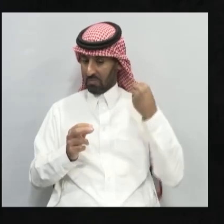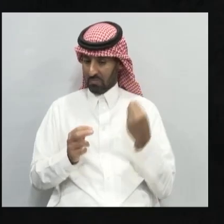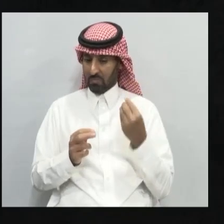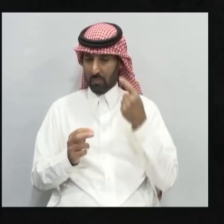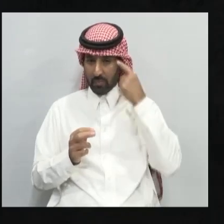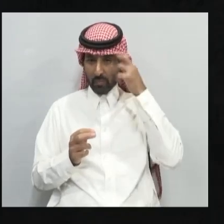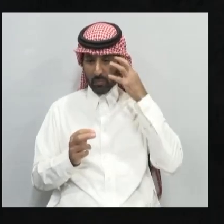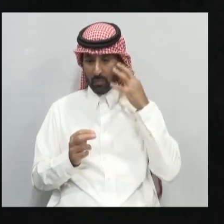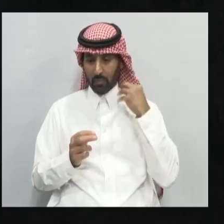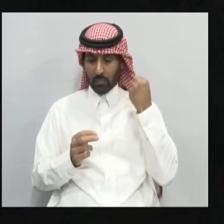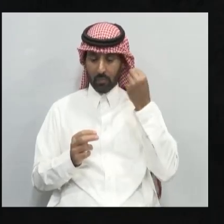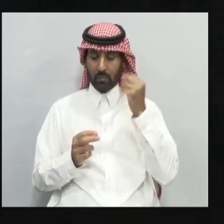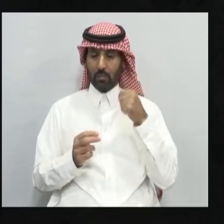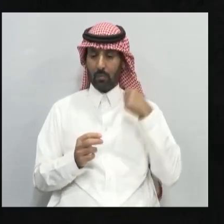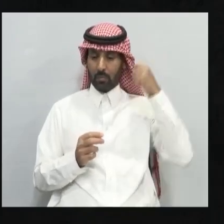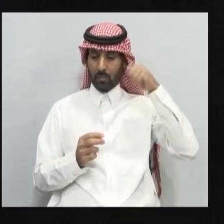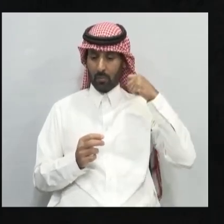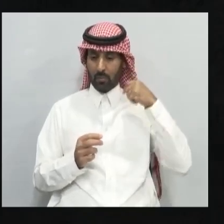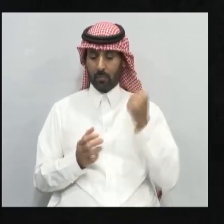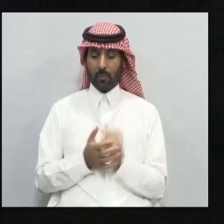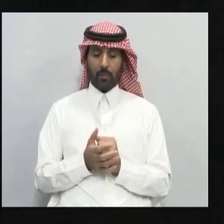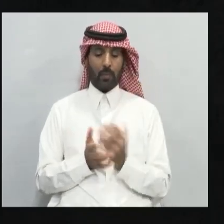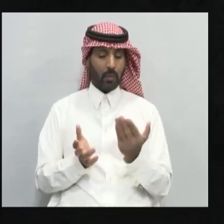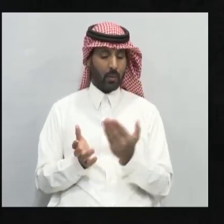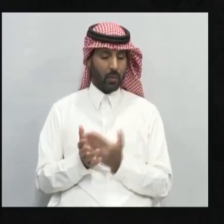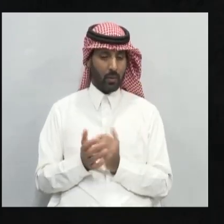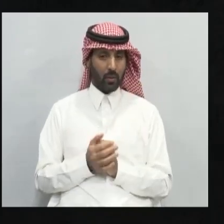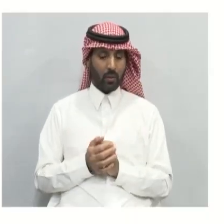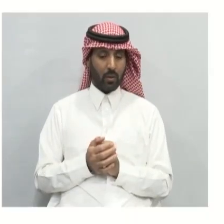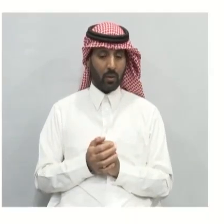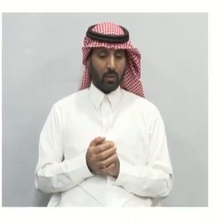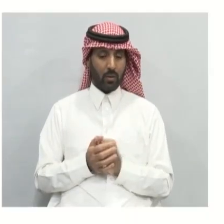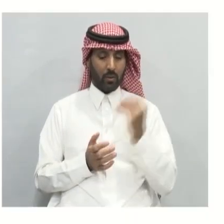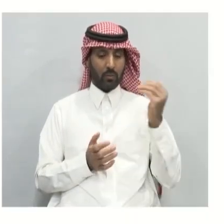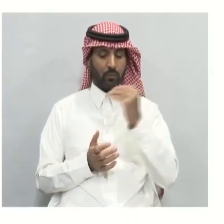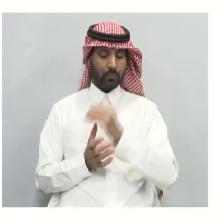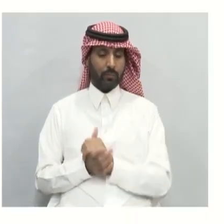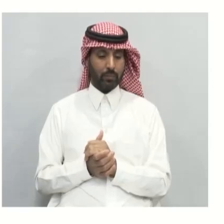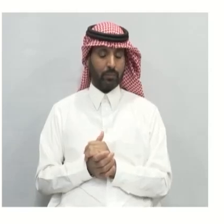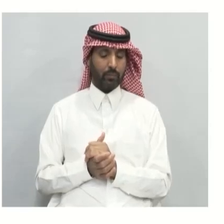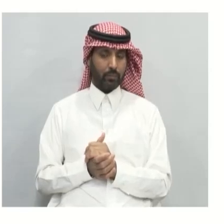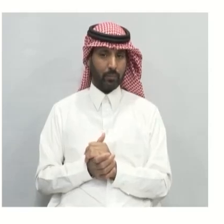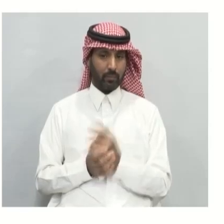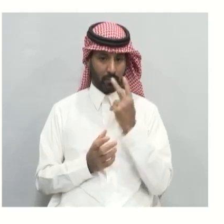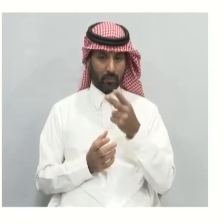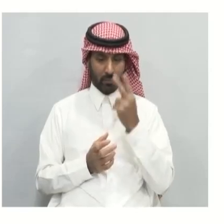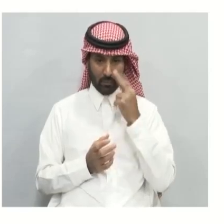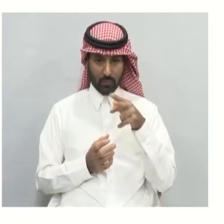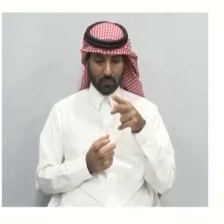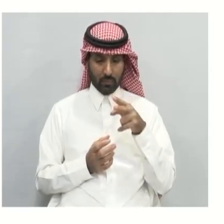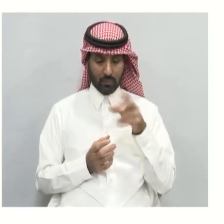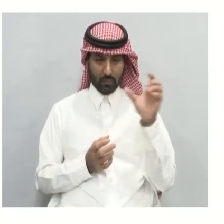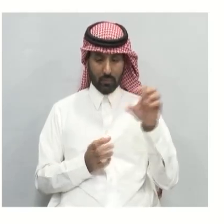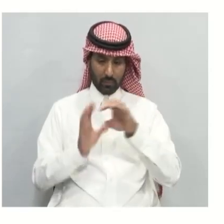Hairstyle, which is how you will style your hair. Okay, so these they are. I wanted to notice some of